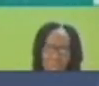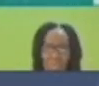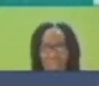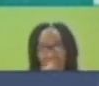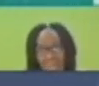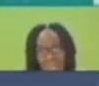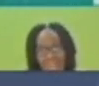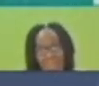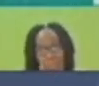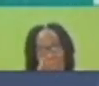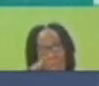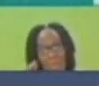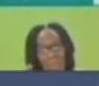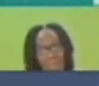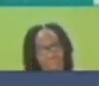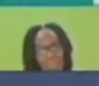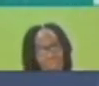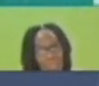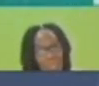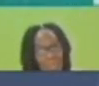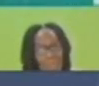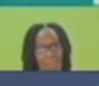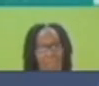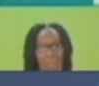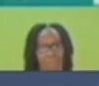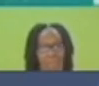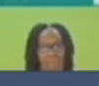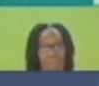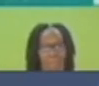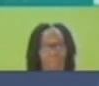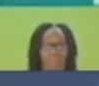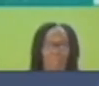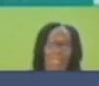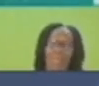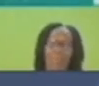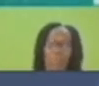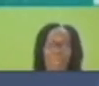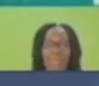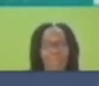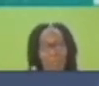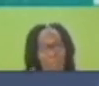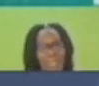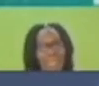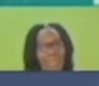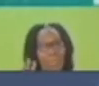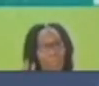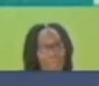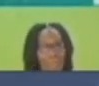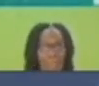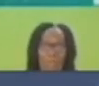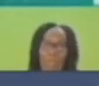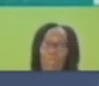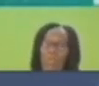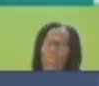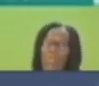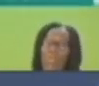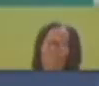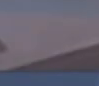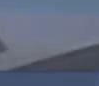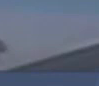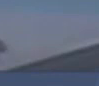we could expect between weeks 14 and weeks 24 to record in excess of 100 new cases per